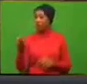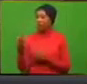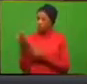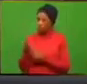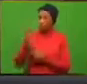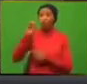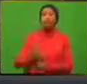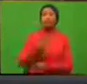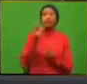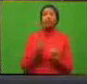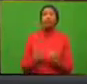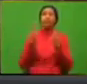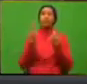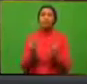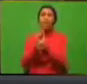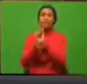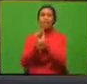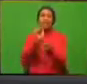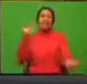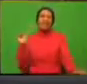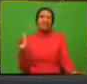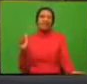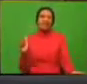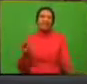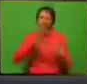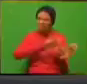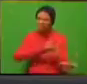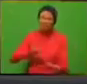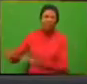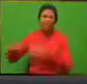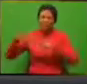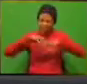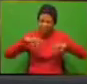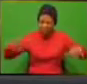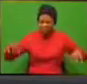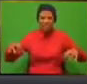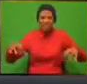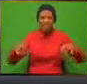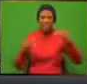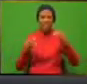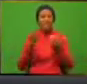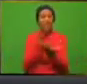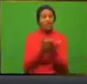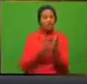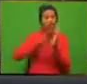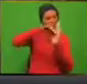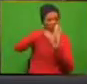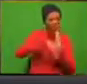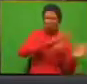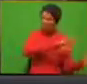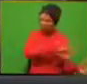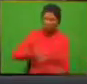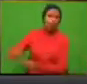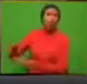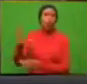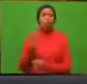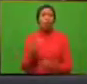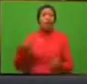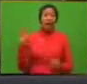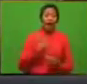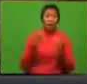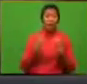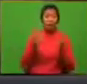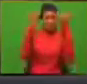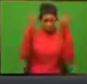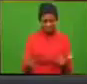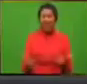chance to free itself from populism, division, and economic decline. This is our opportunity